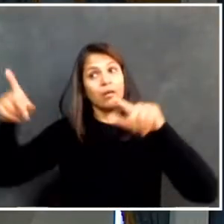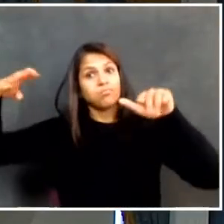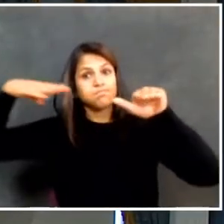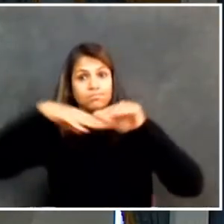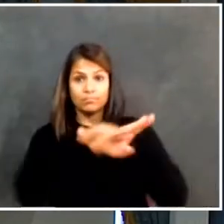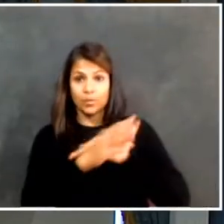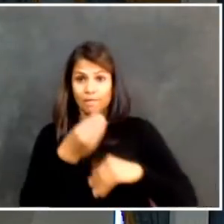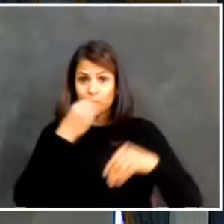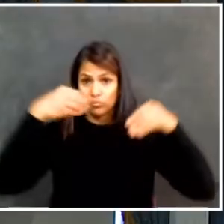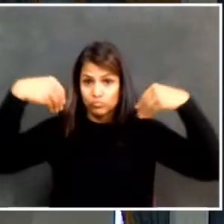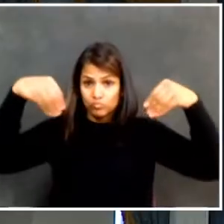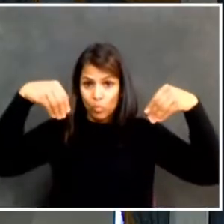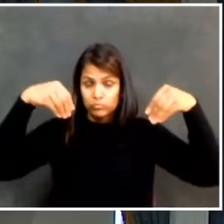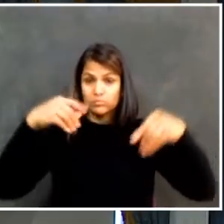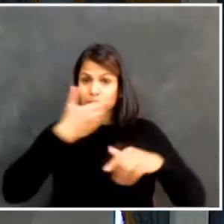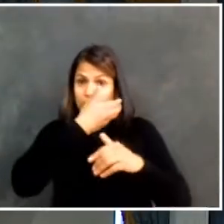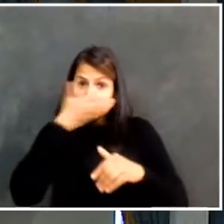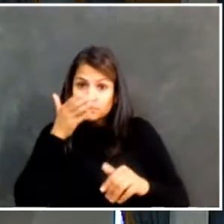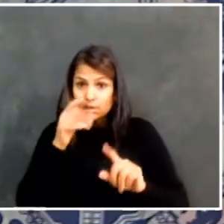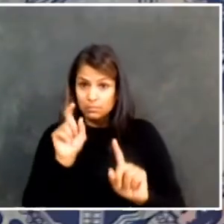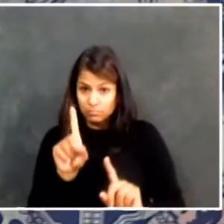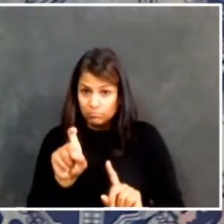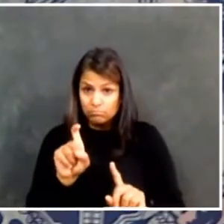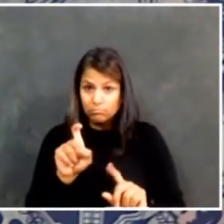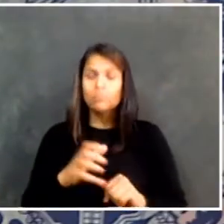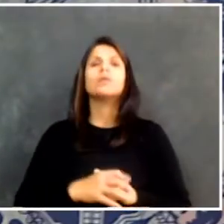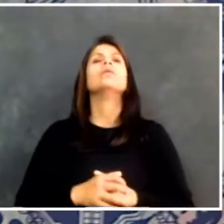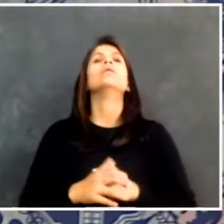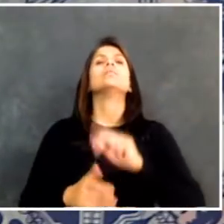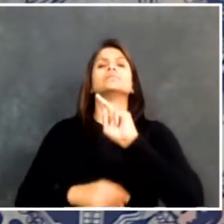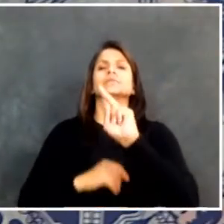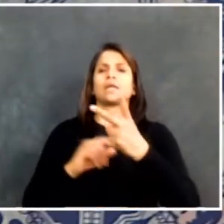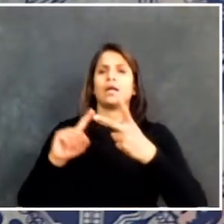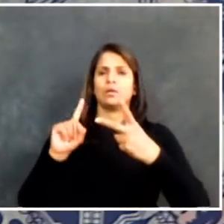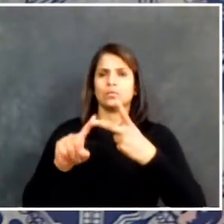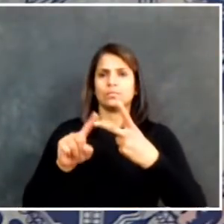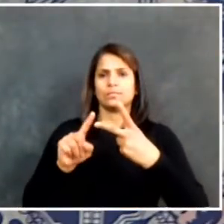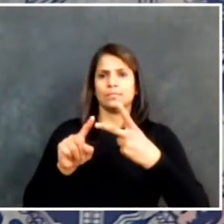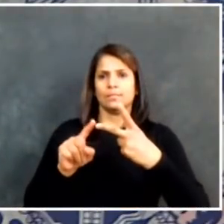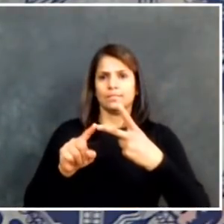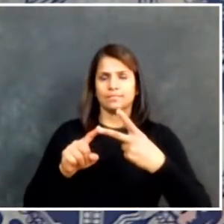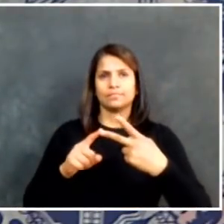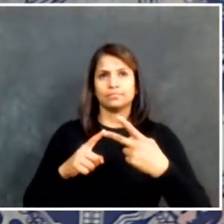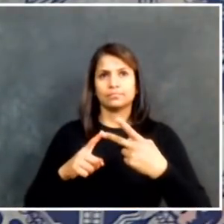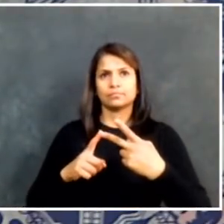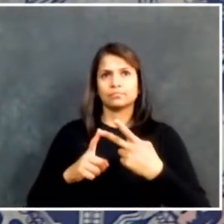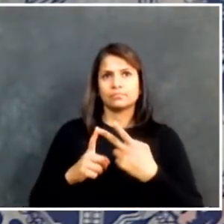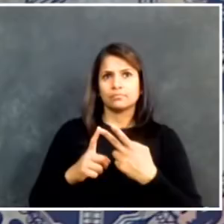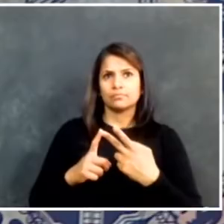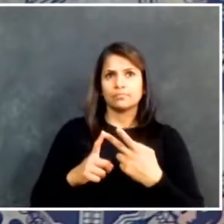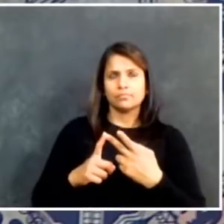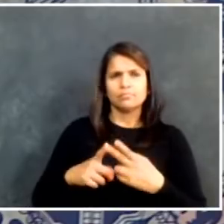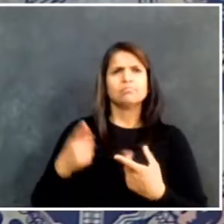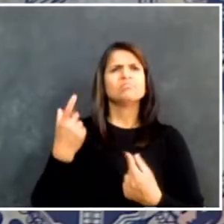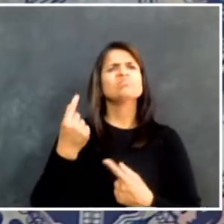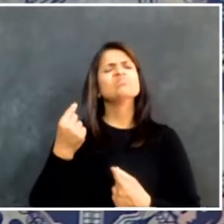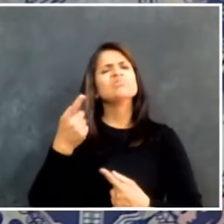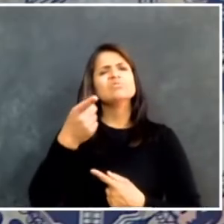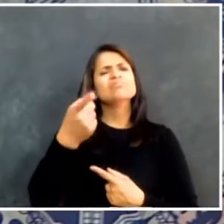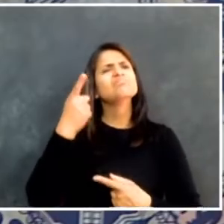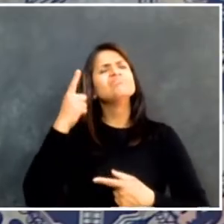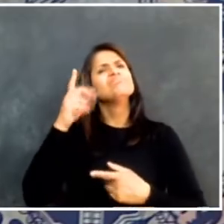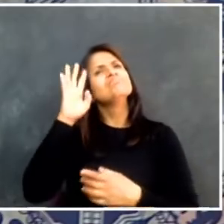you're offering? Yes, excellent questions. Marsha, on the first one, so face coverings, I want to keep using